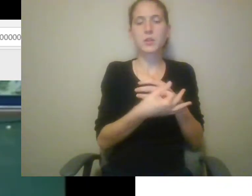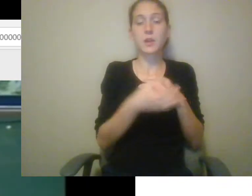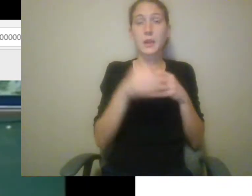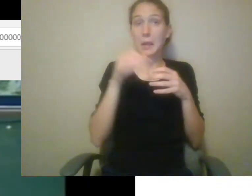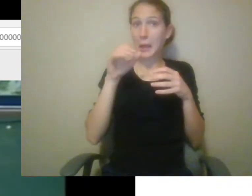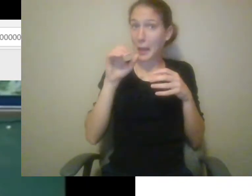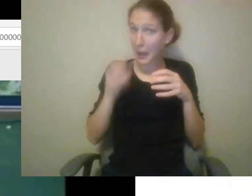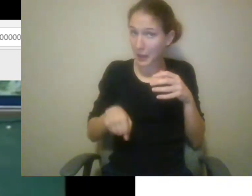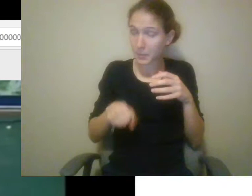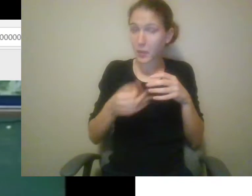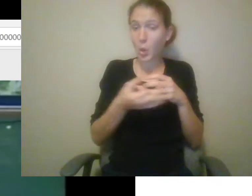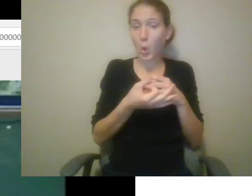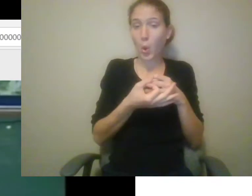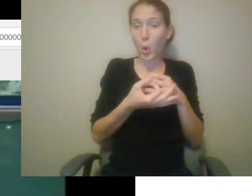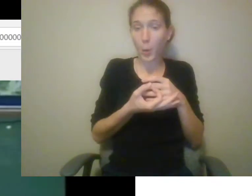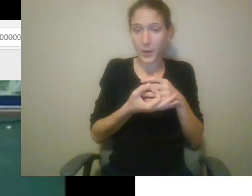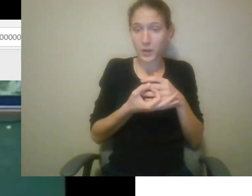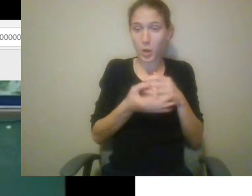and closed.